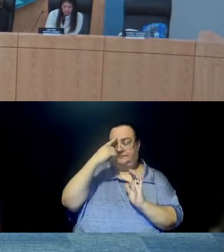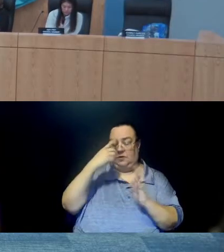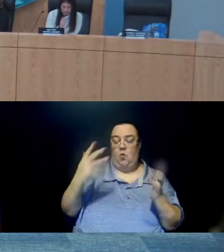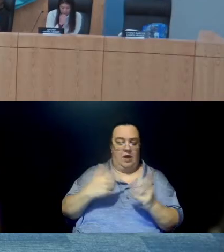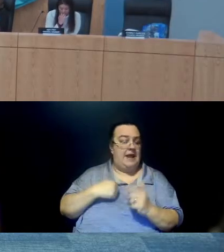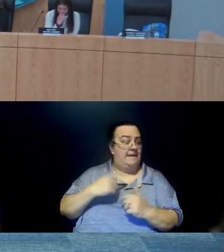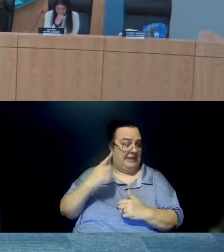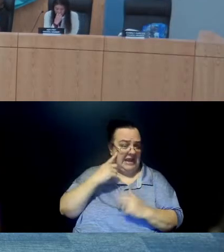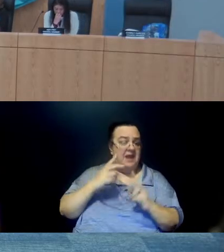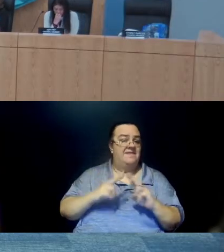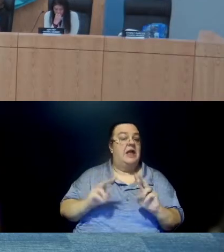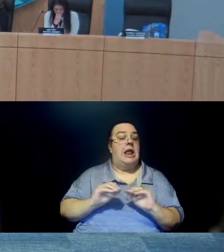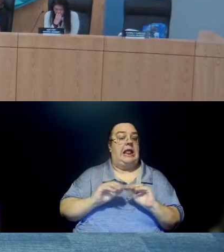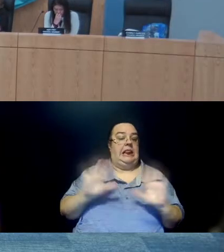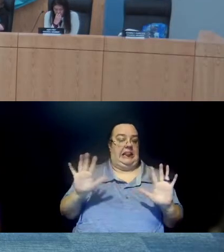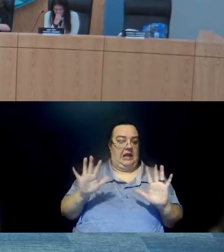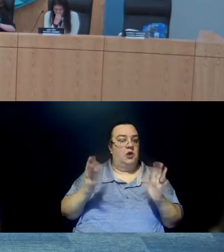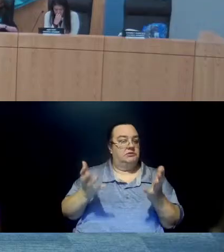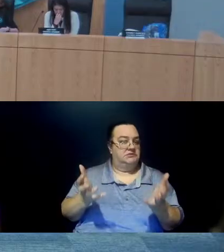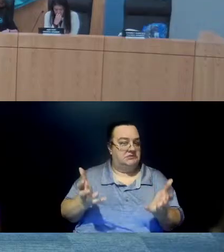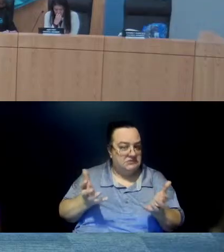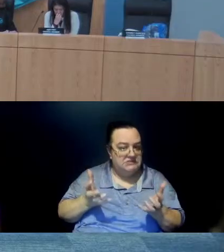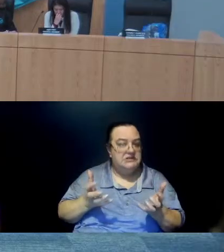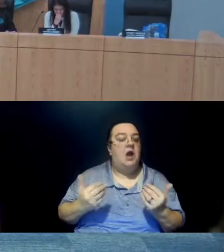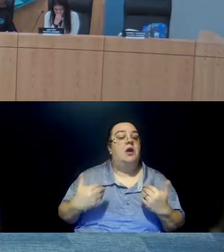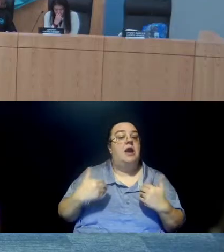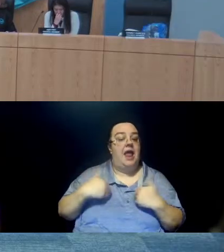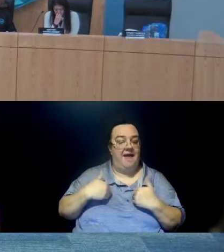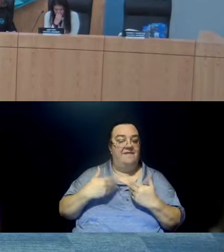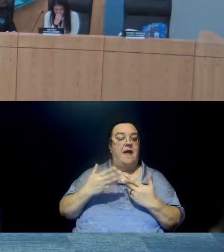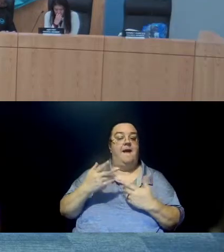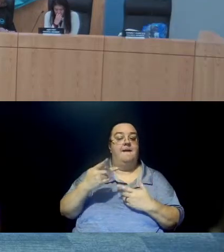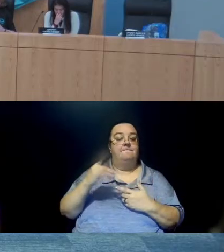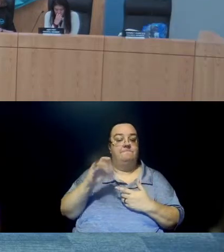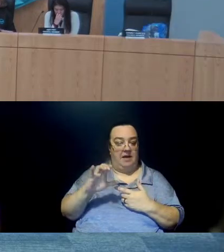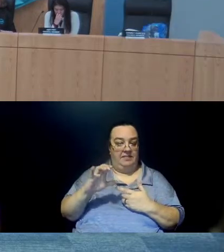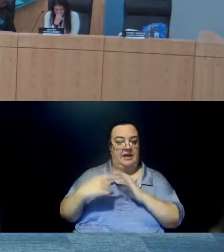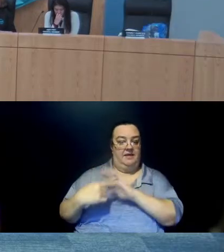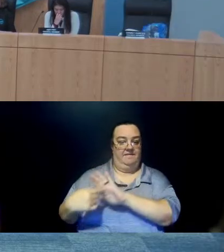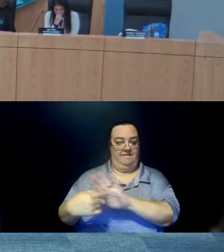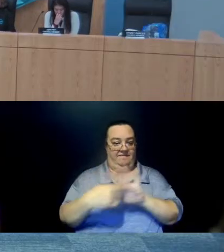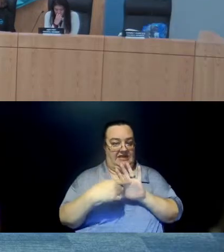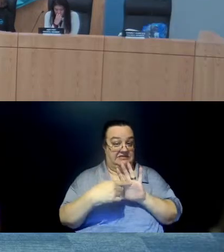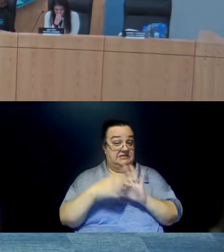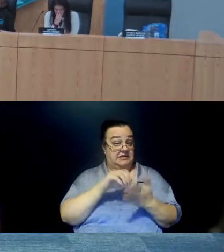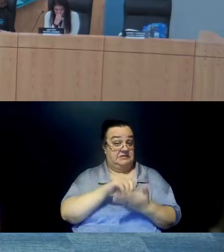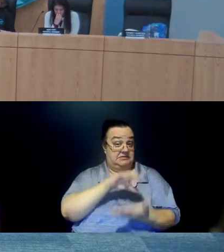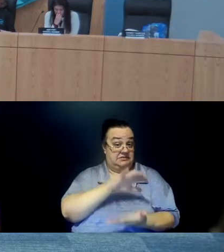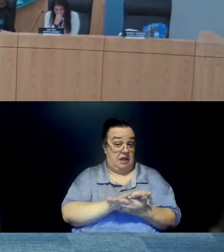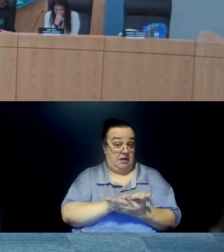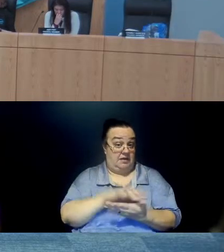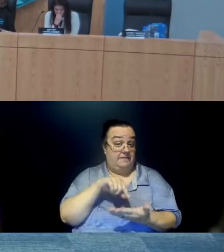very clear desire to have a public-facing document that